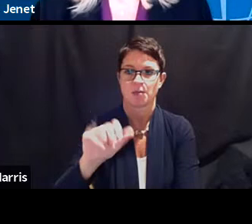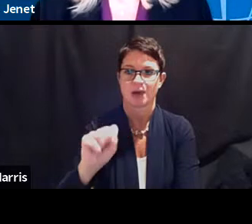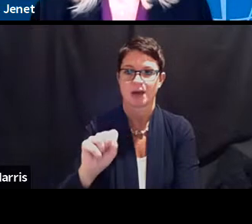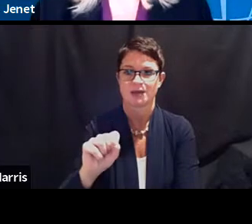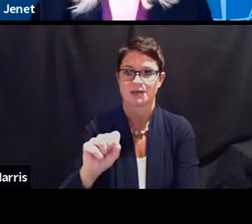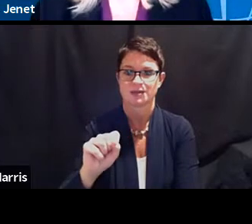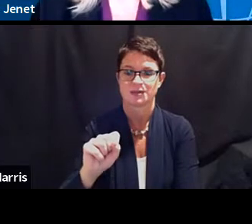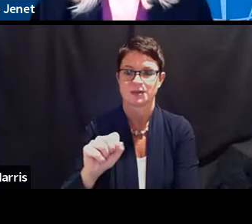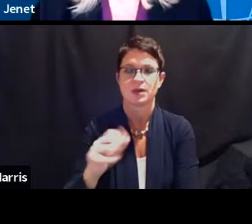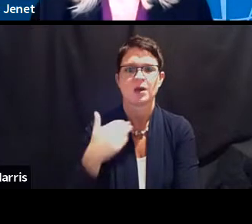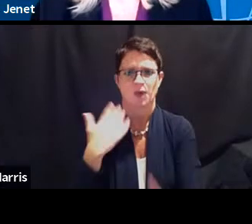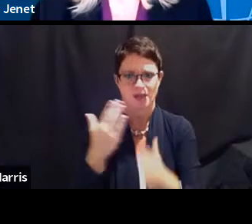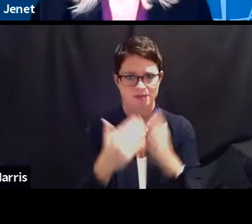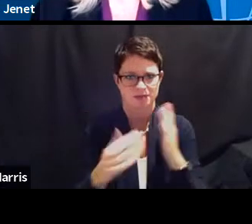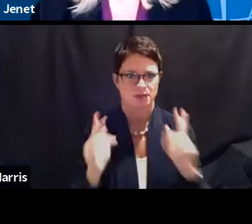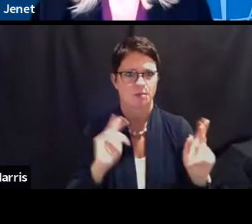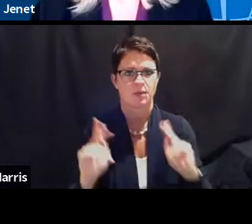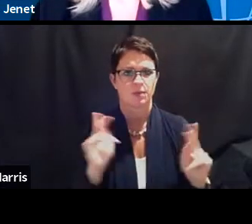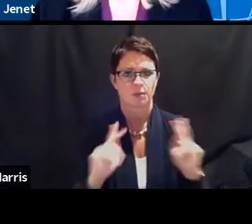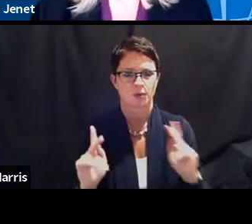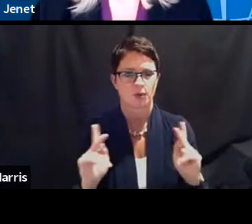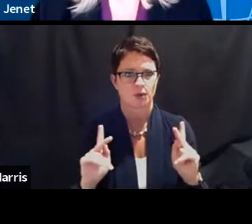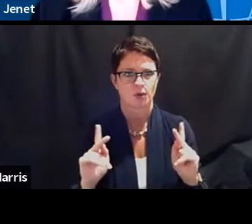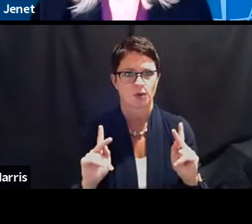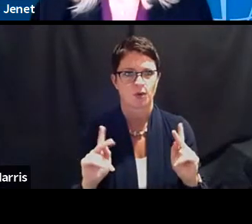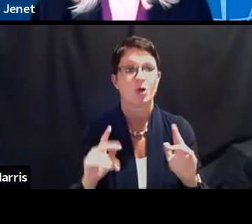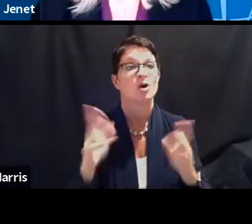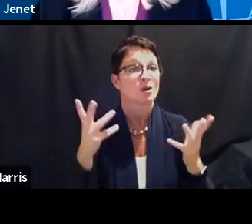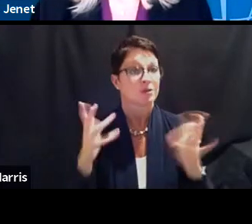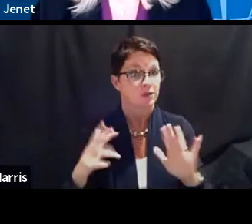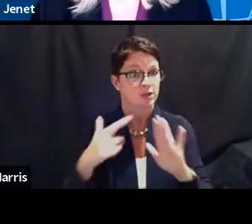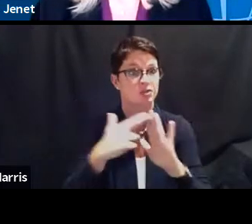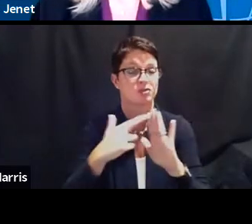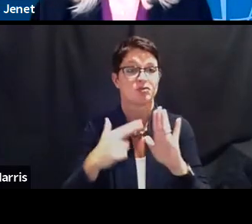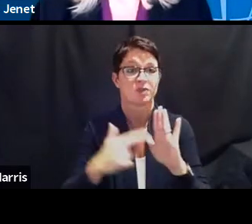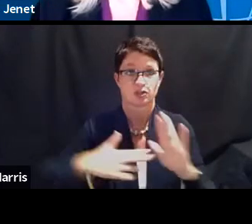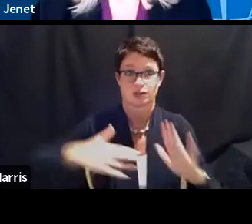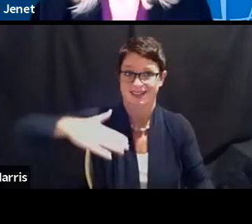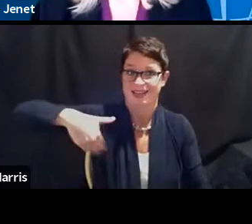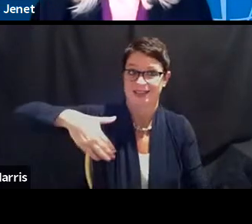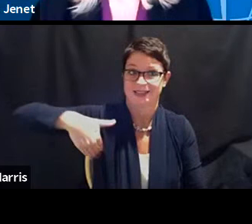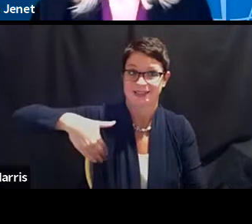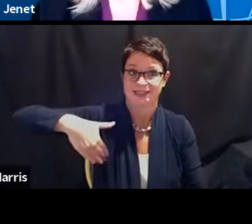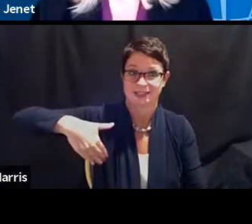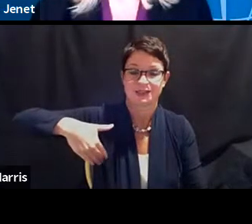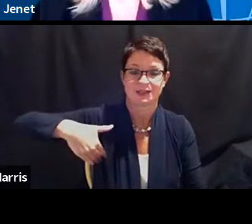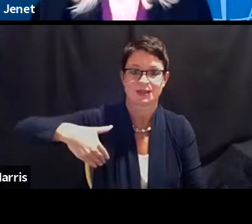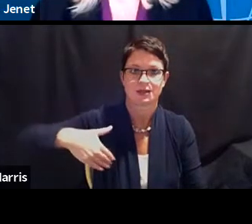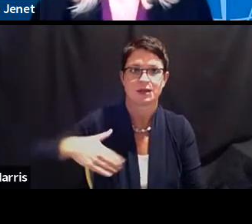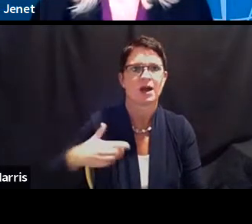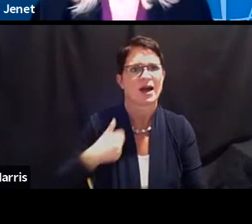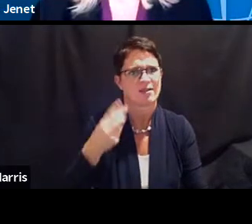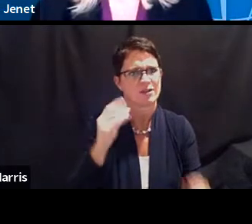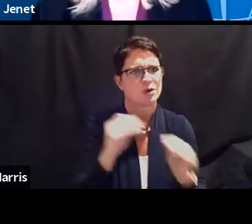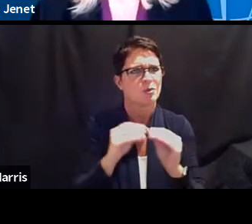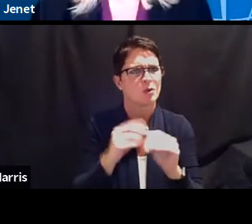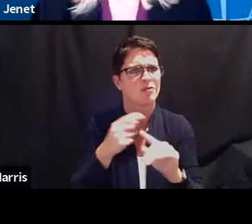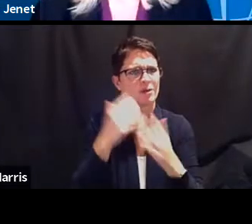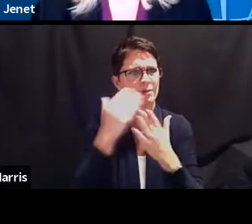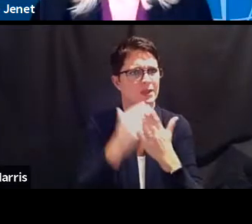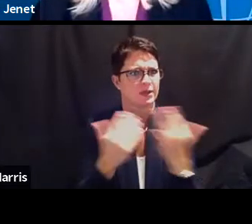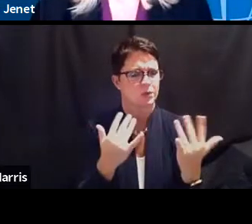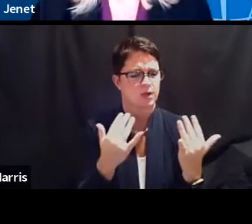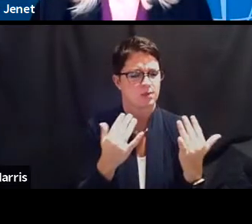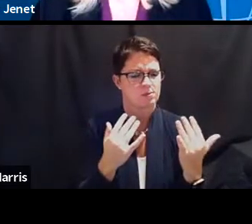We have some people who did register late. Oh, I have a couple more from the list.